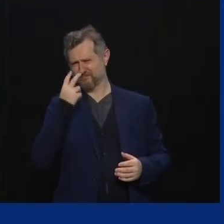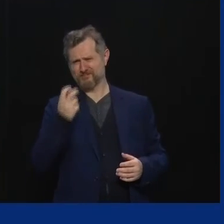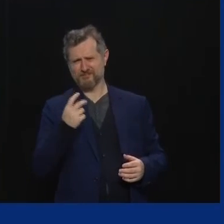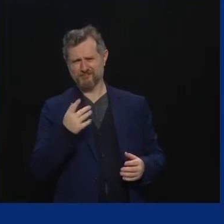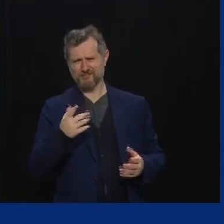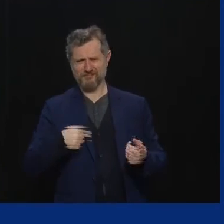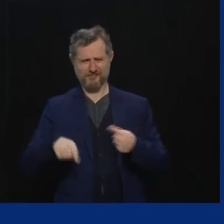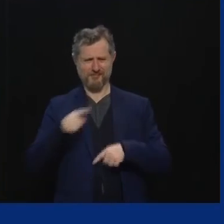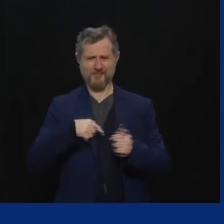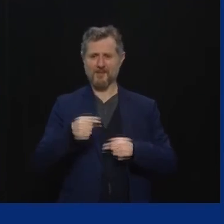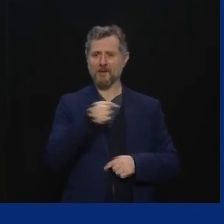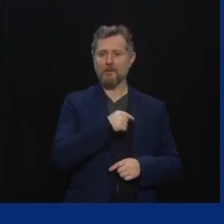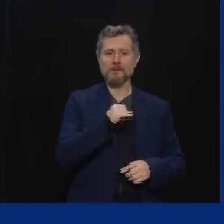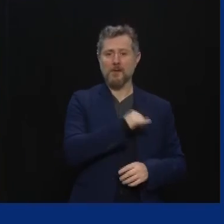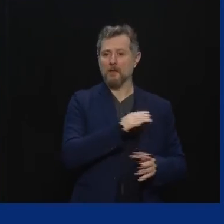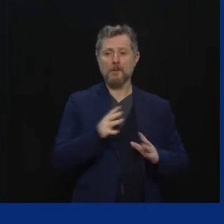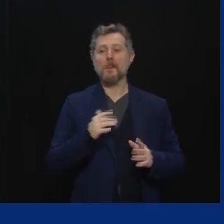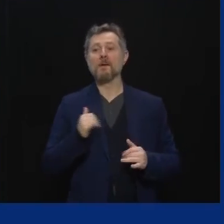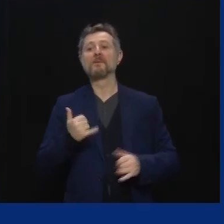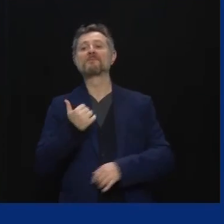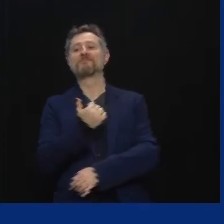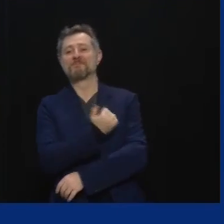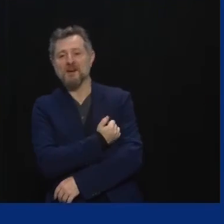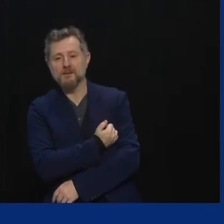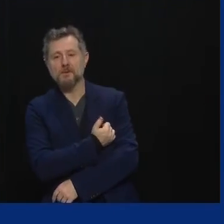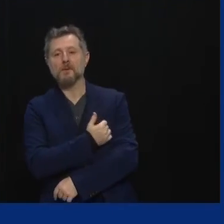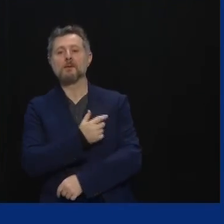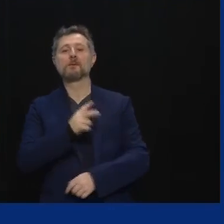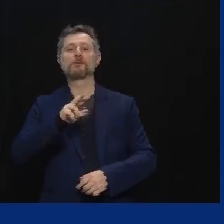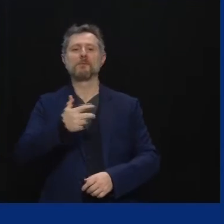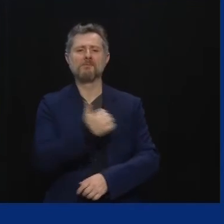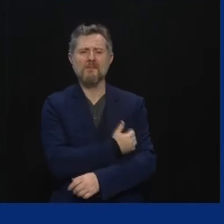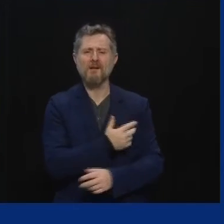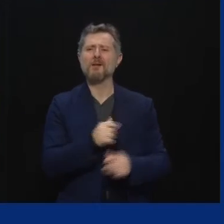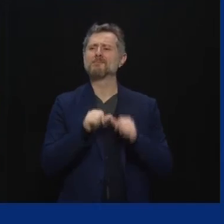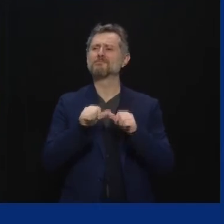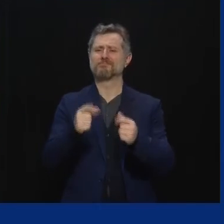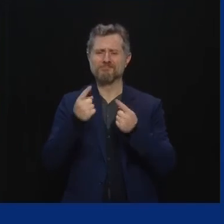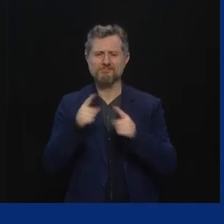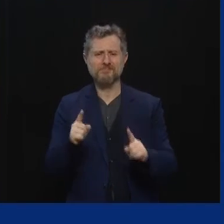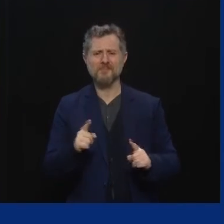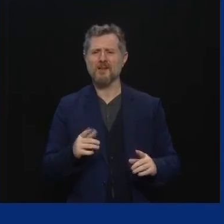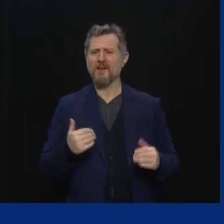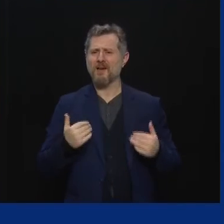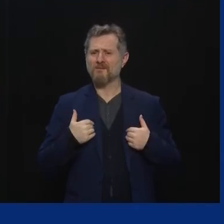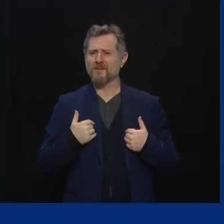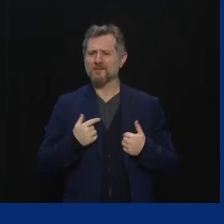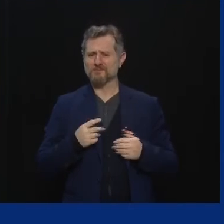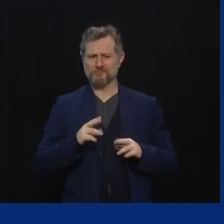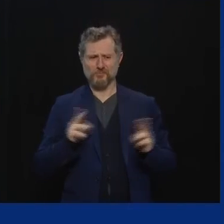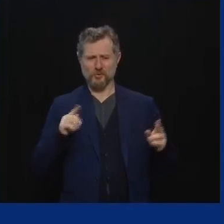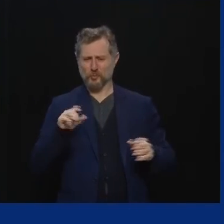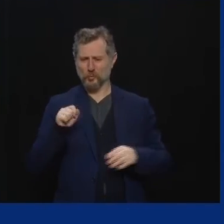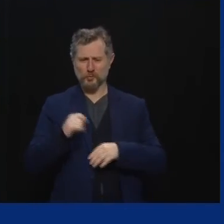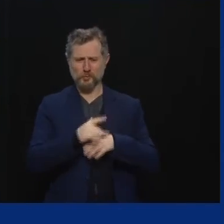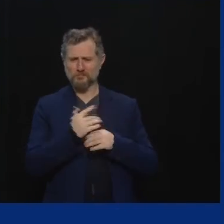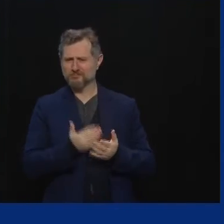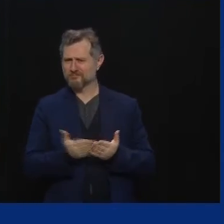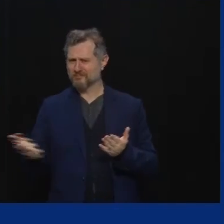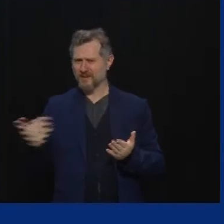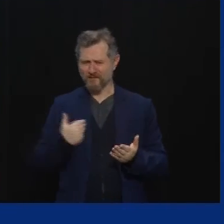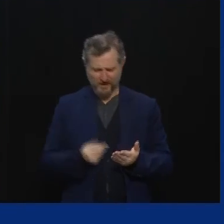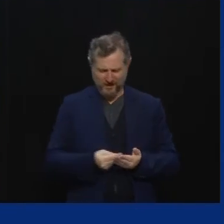as the vaccines and the boosters continue to work. So all the tools are out there. I can deploy them with just